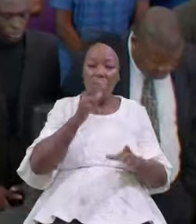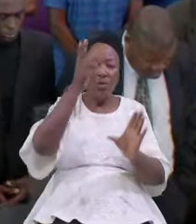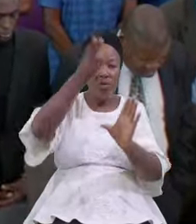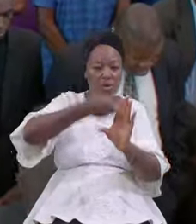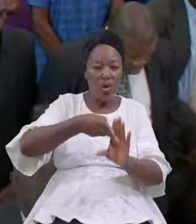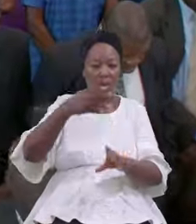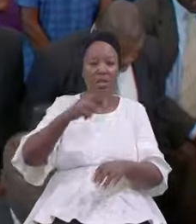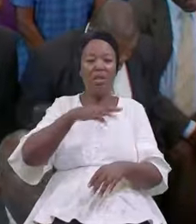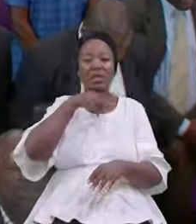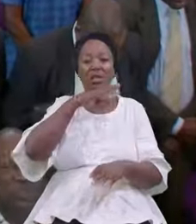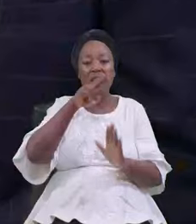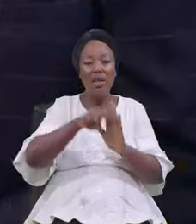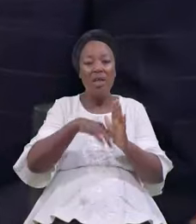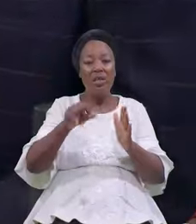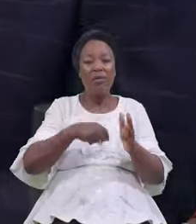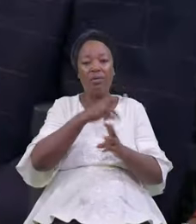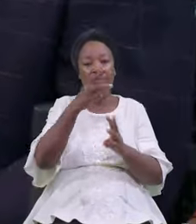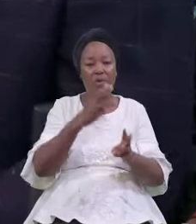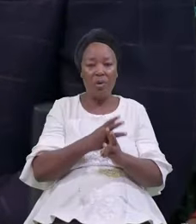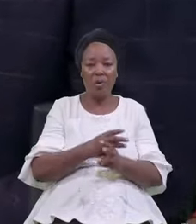corruption of the world.